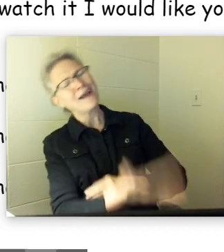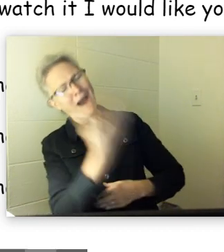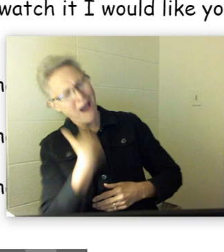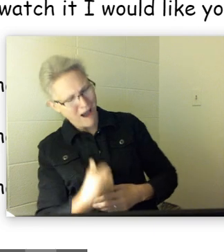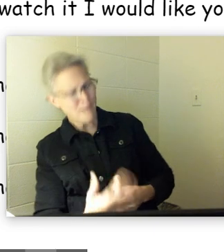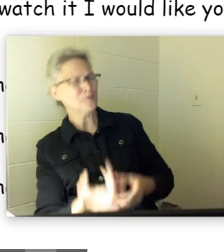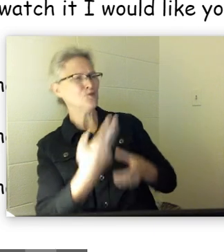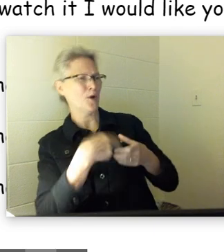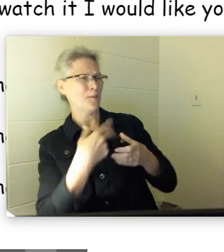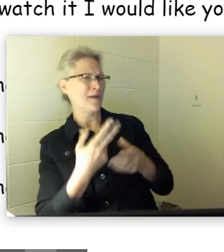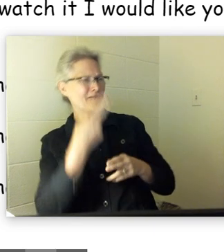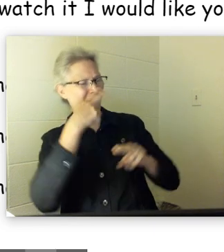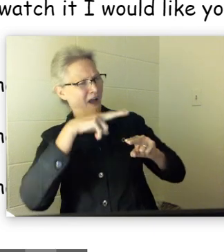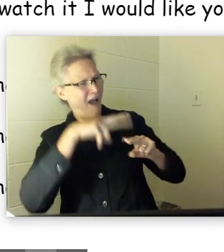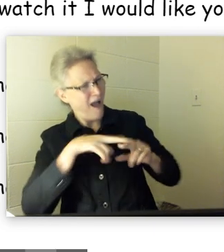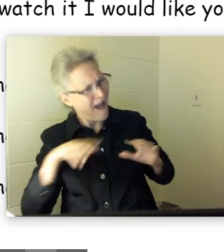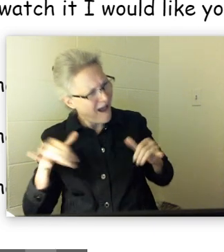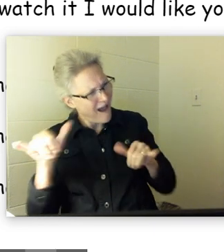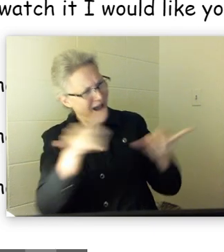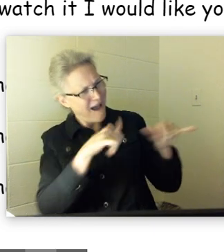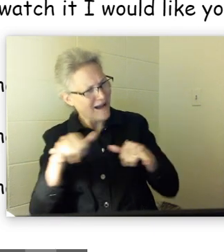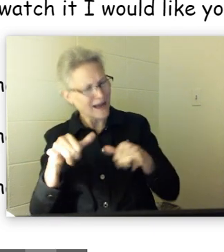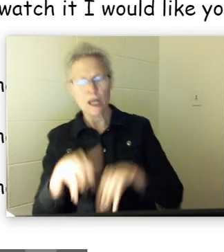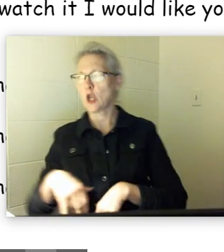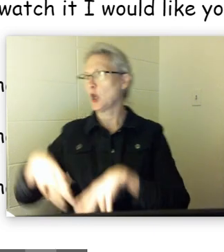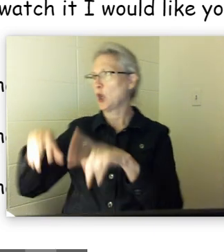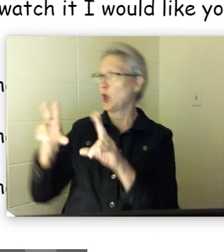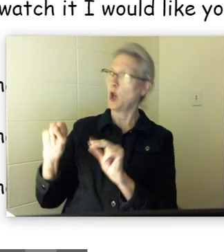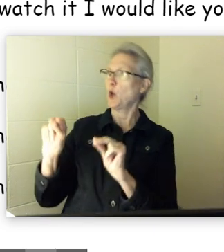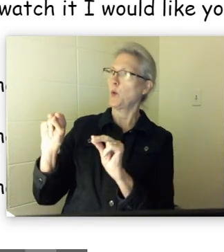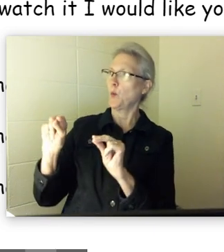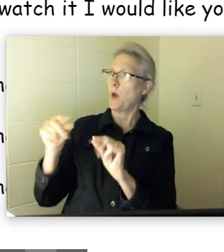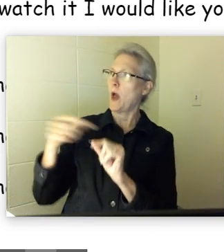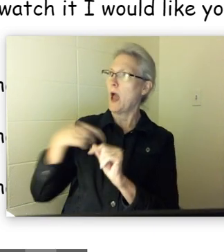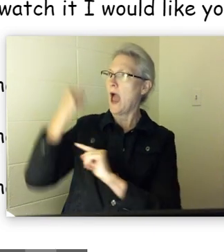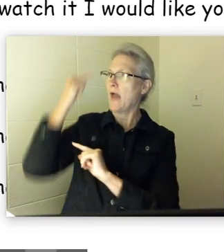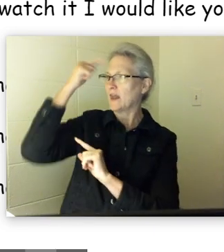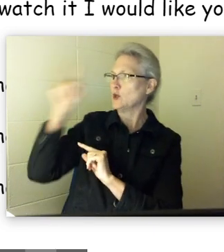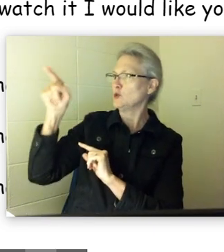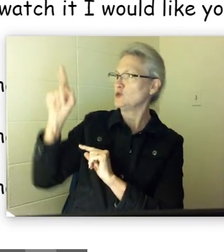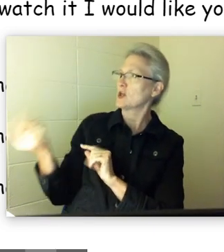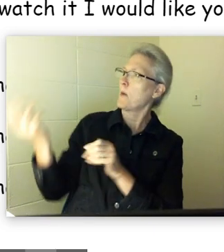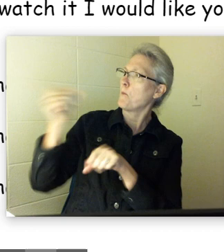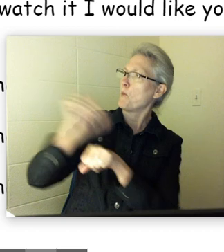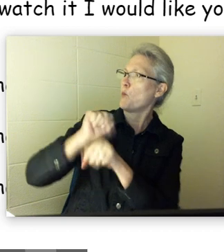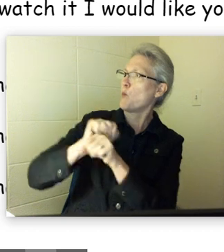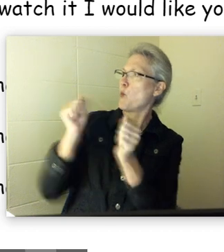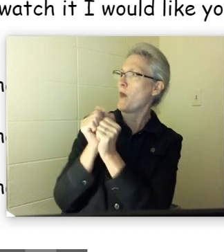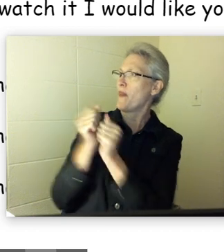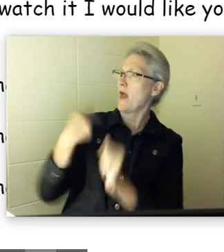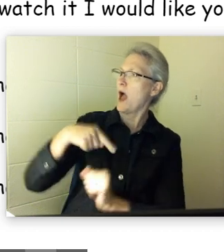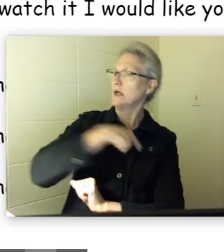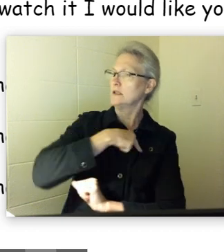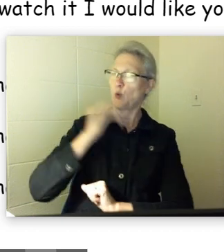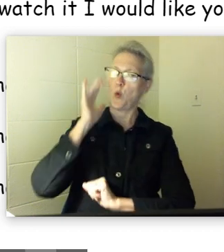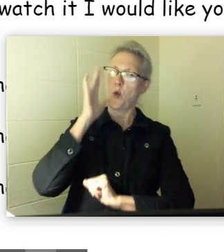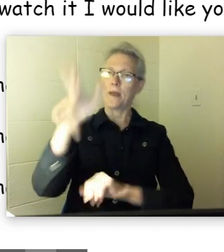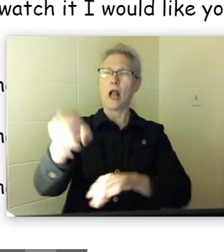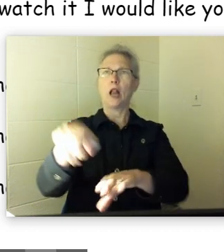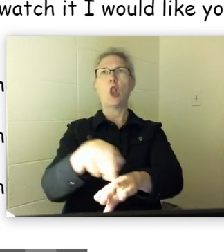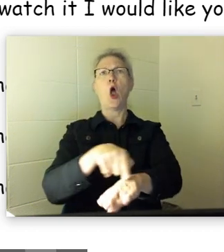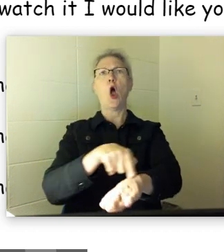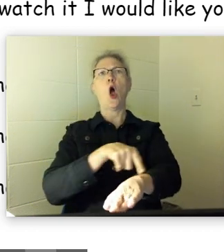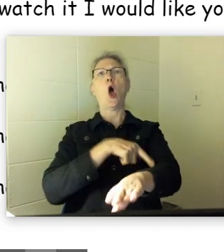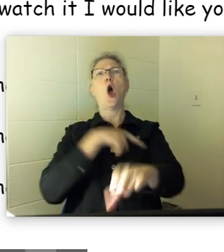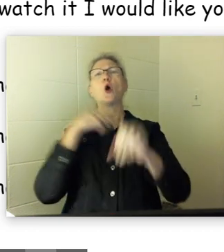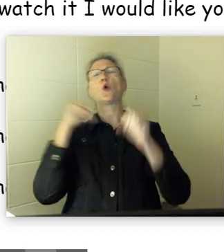fun with me." "No," said the ant. "I think you should come work with us. It's going to be a long winter